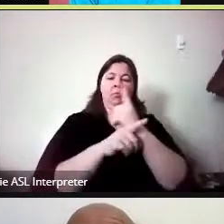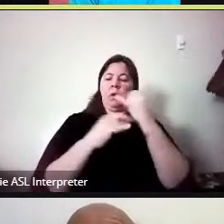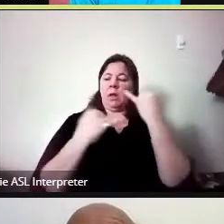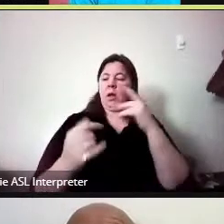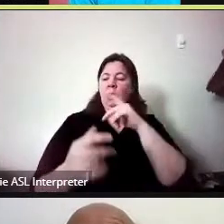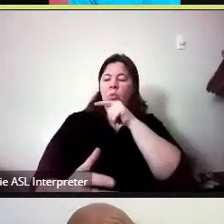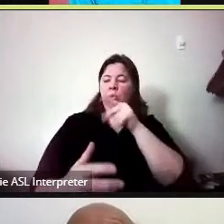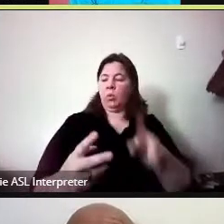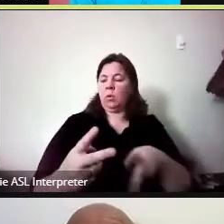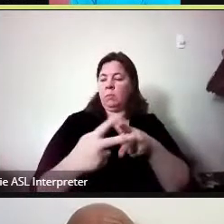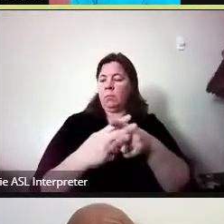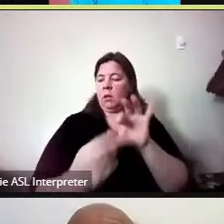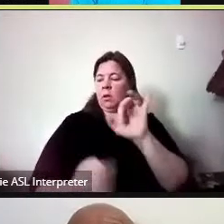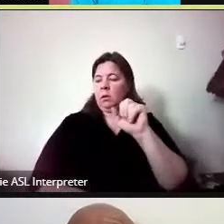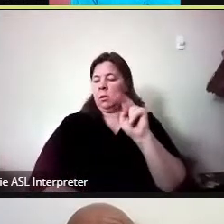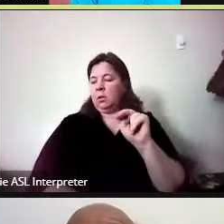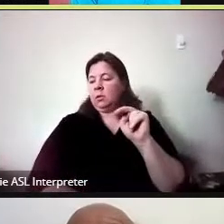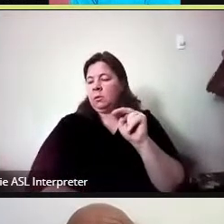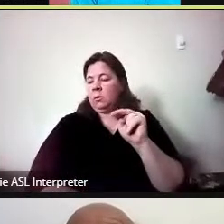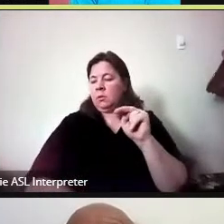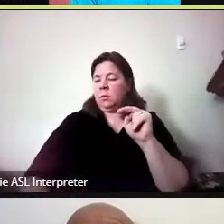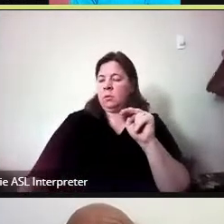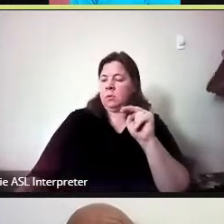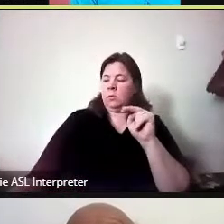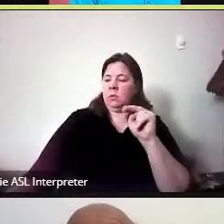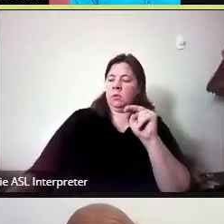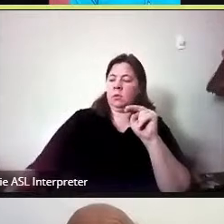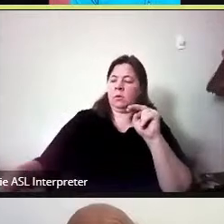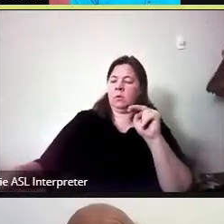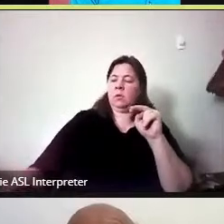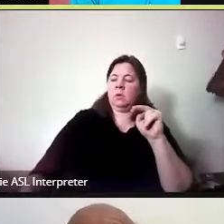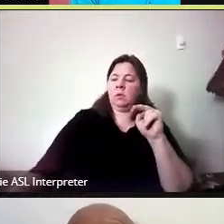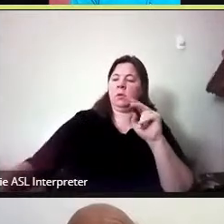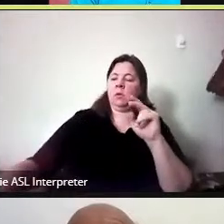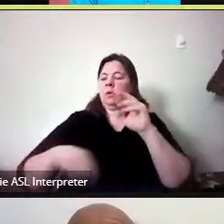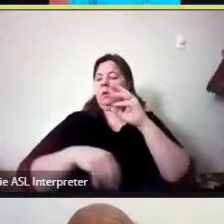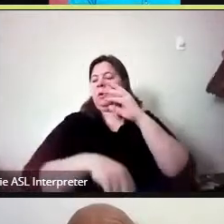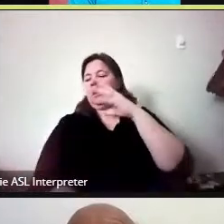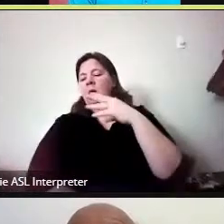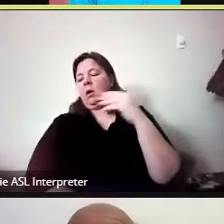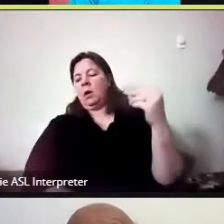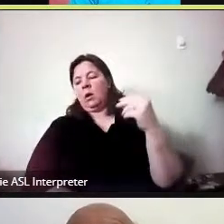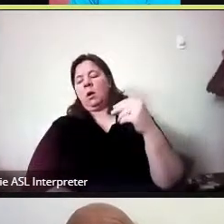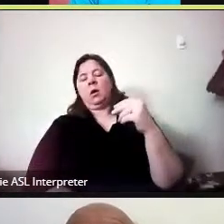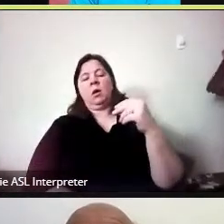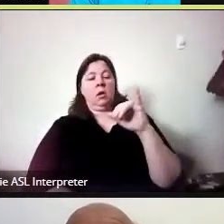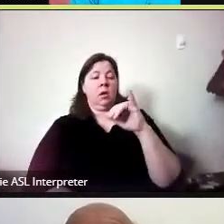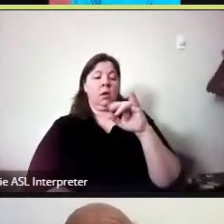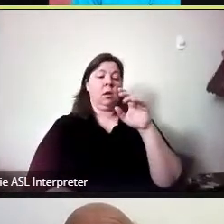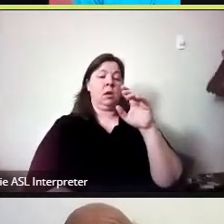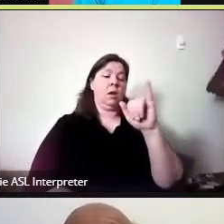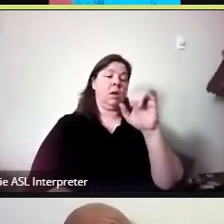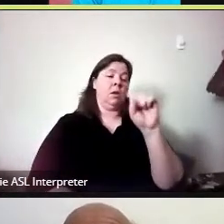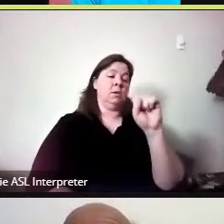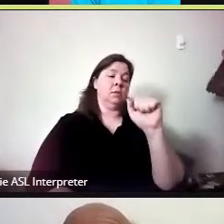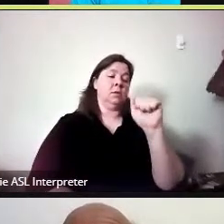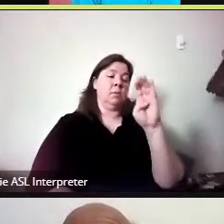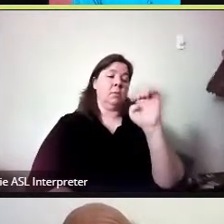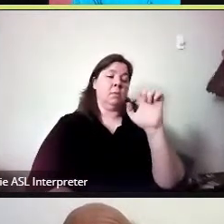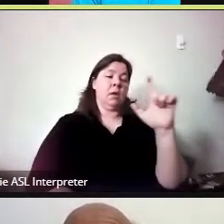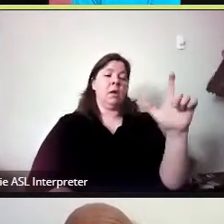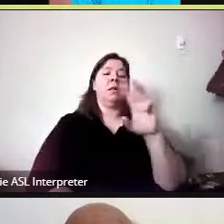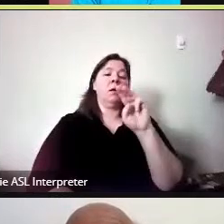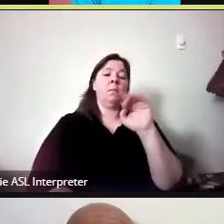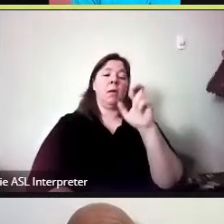Because I'm glad you shared what you did, because as Corinne Isabel Mike says a lot, and I'm sure, and